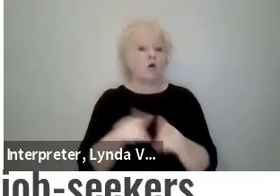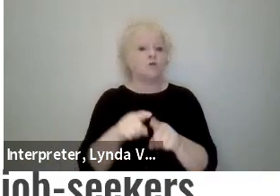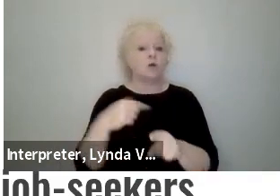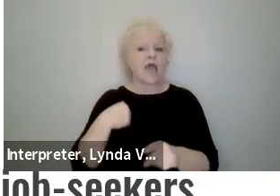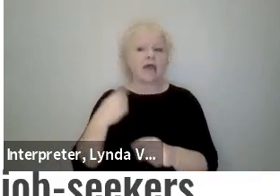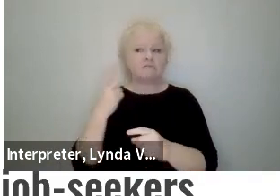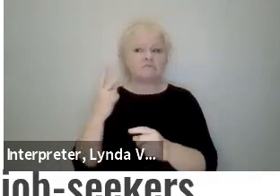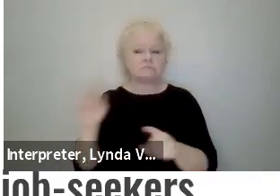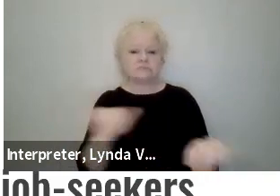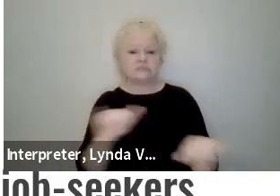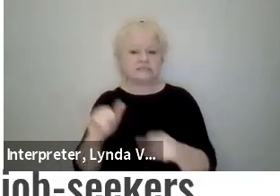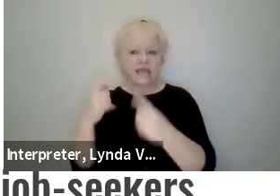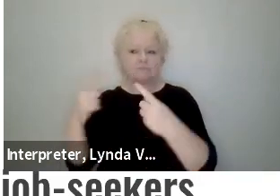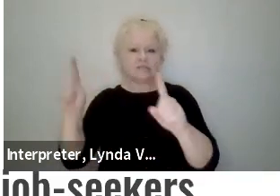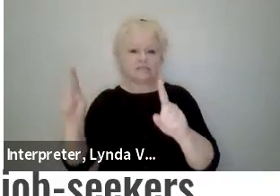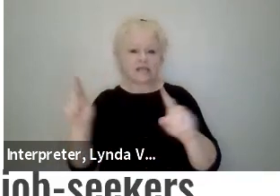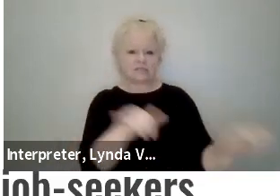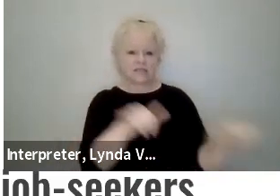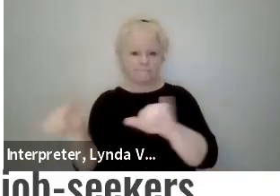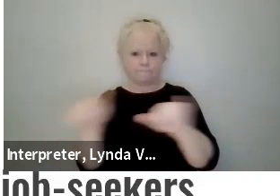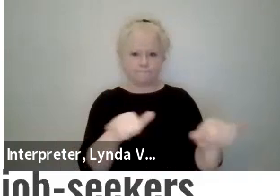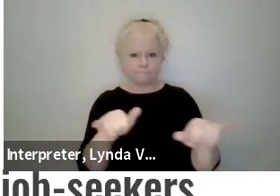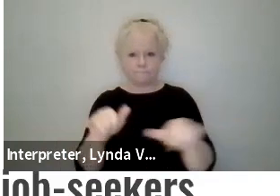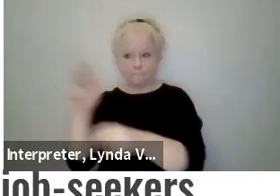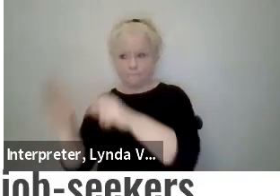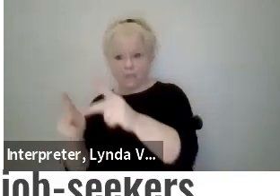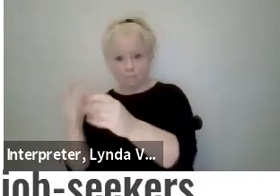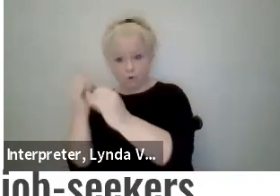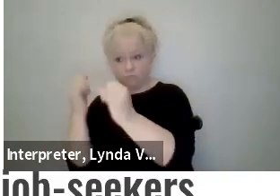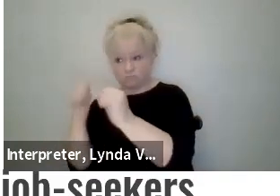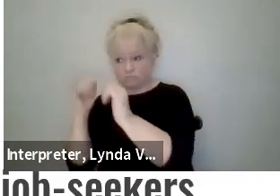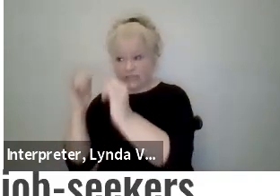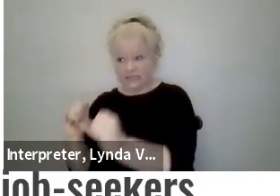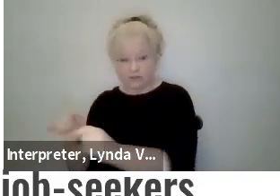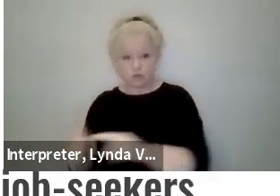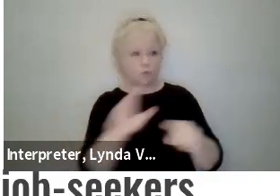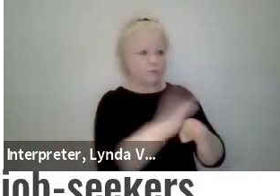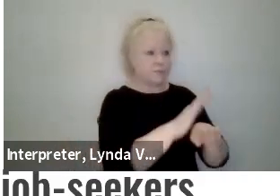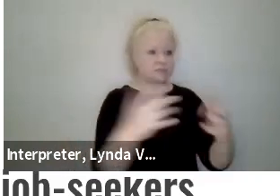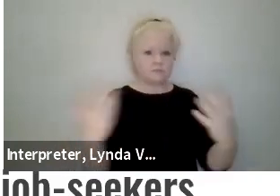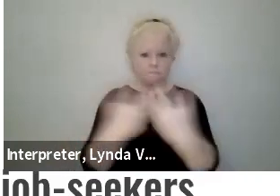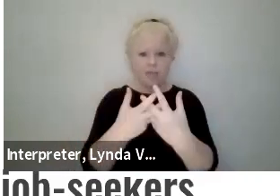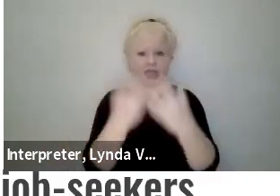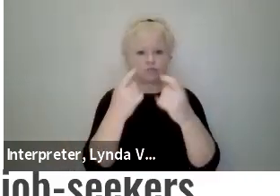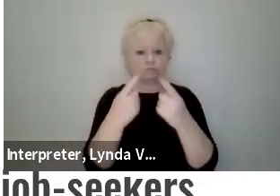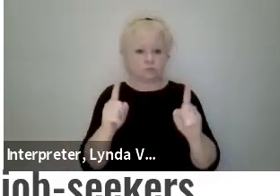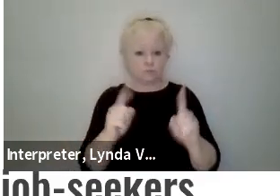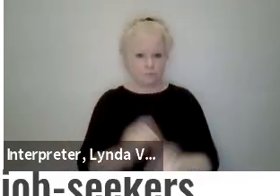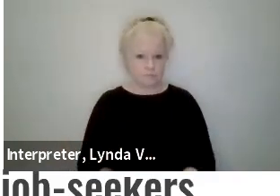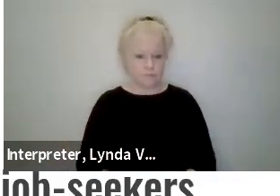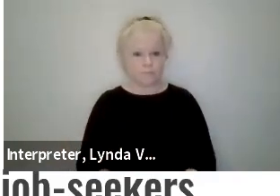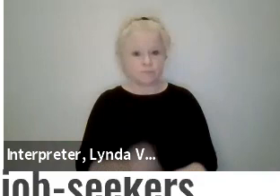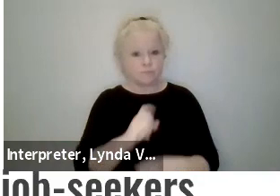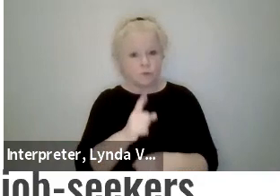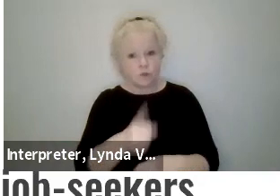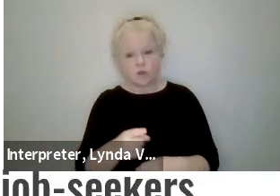our employees do with employment. So some of the things that we've been able to offer is, that one-on-one questions, whether